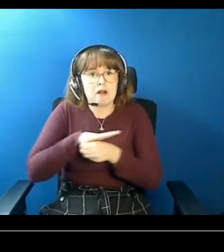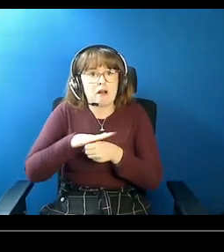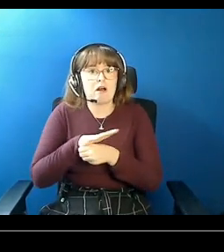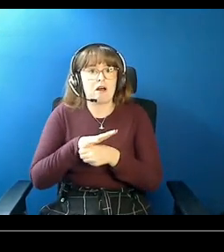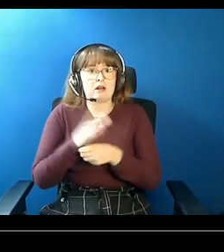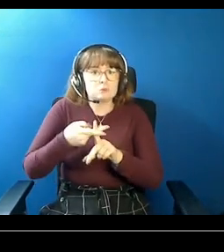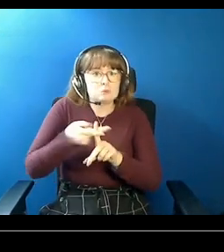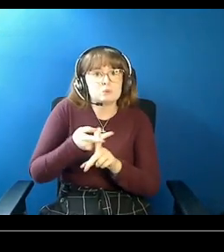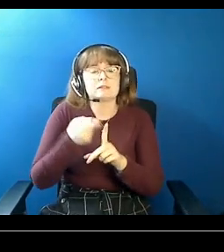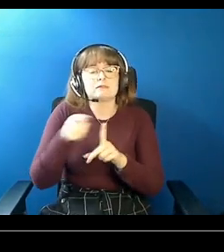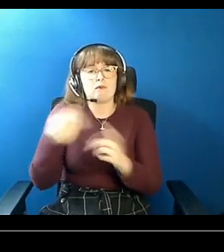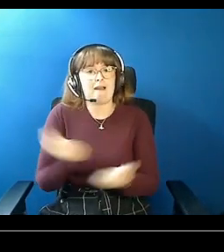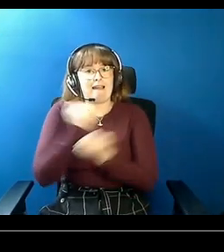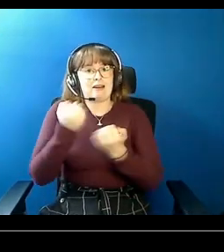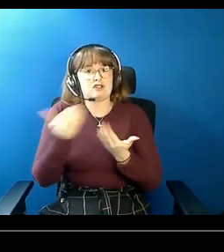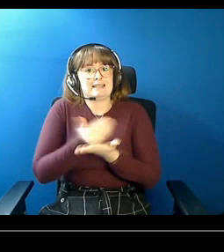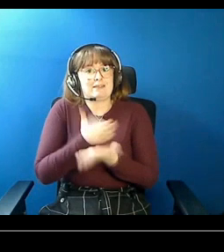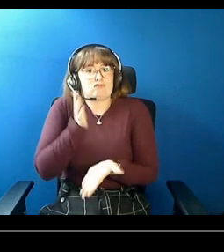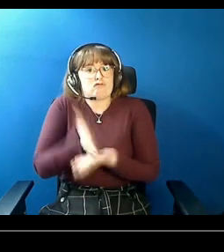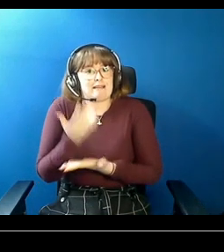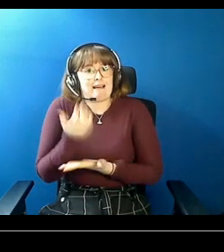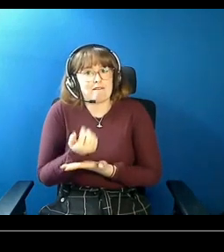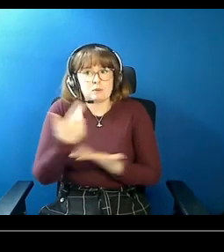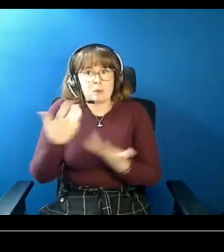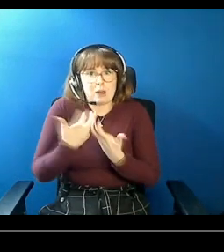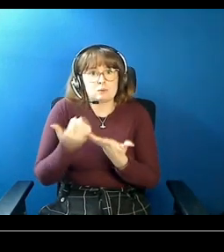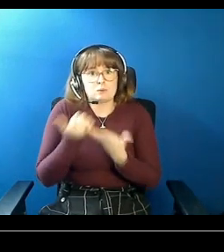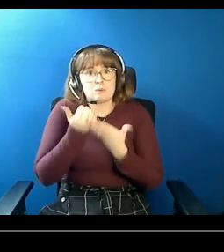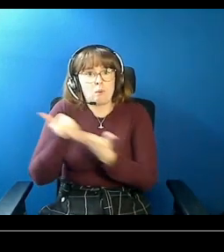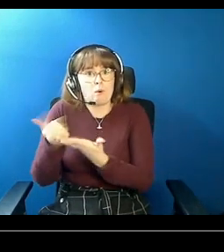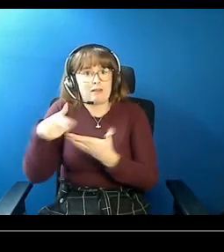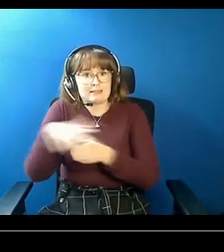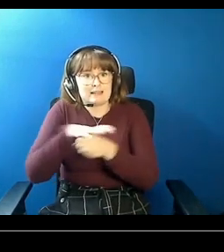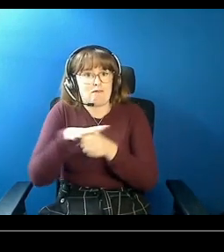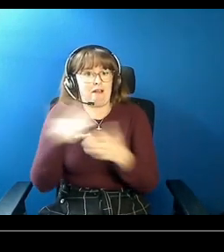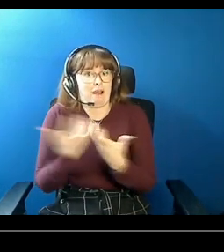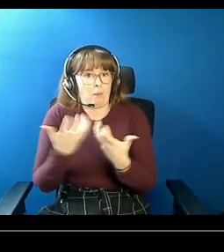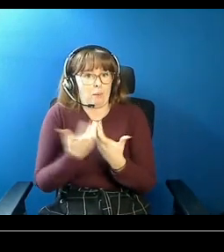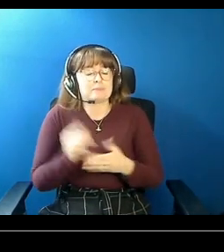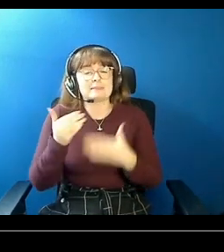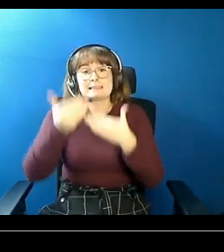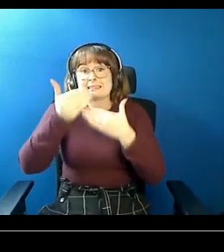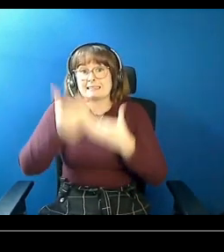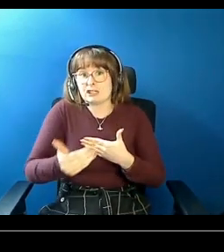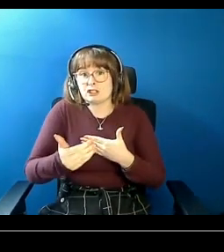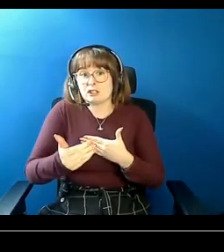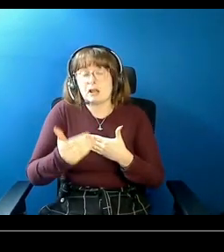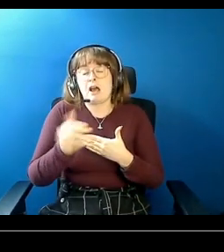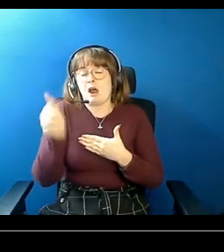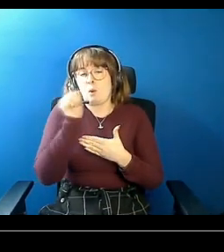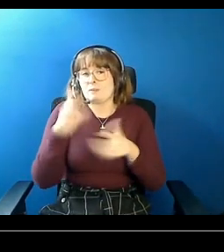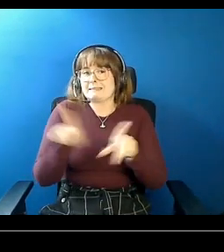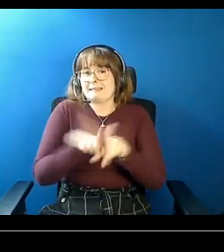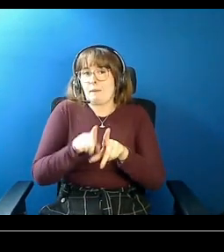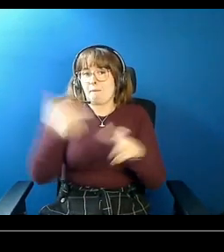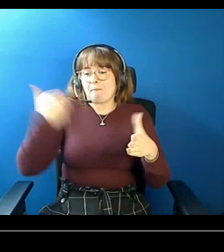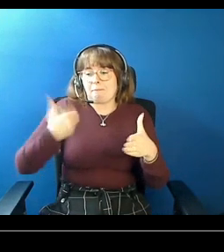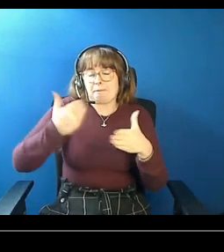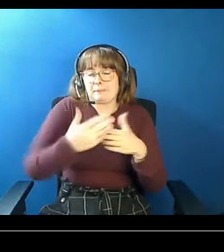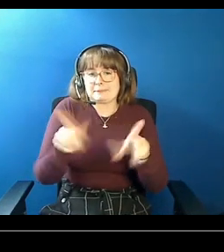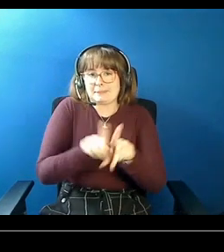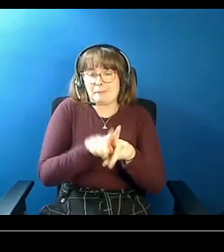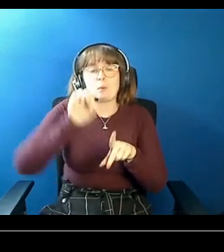Energy Saving Trust have that can support in this area. The session, as per lots of these webinars, is going